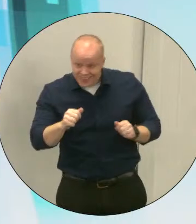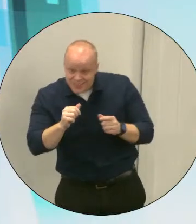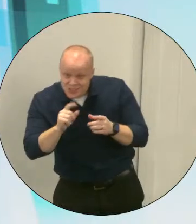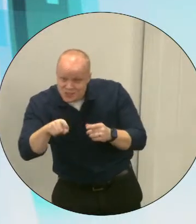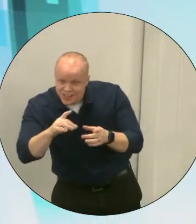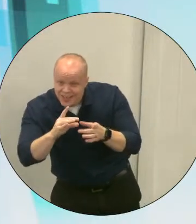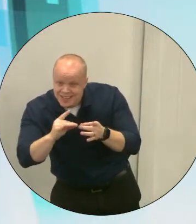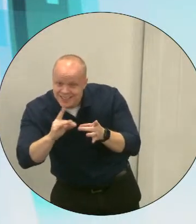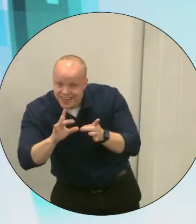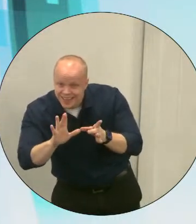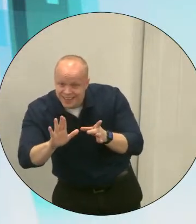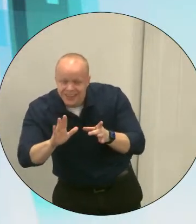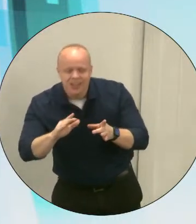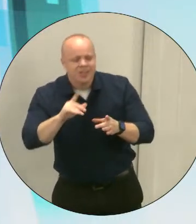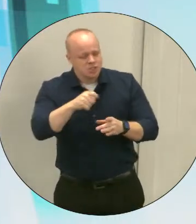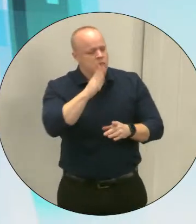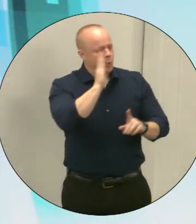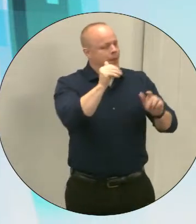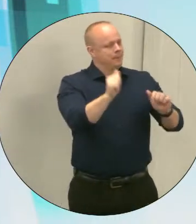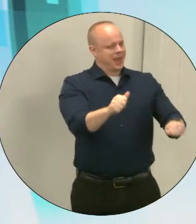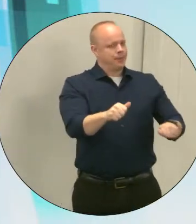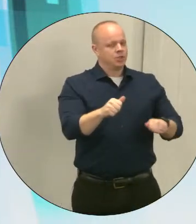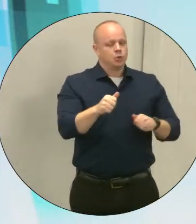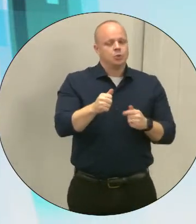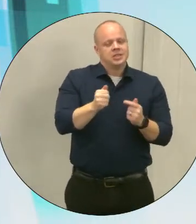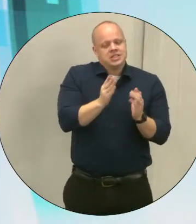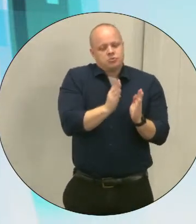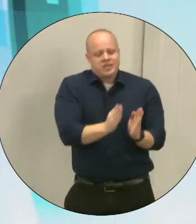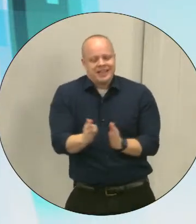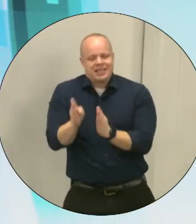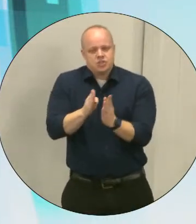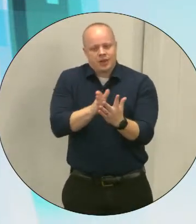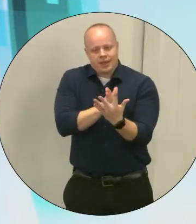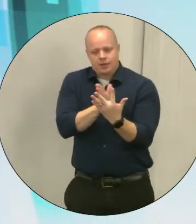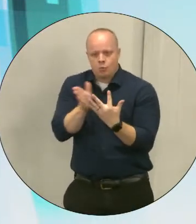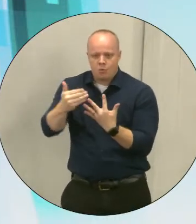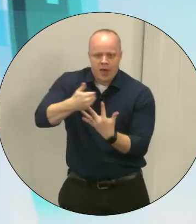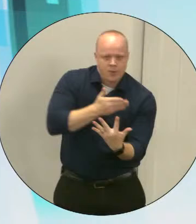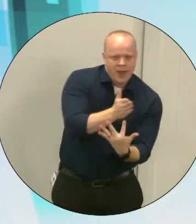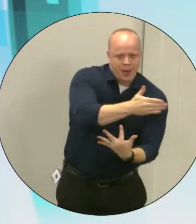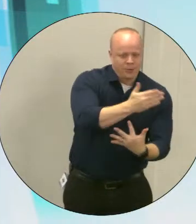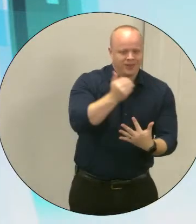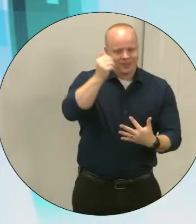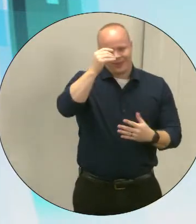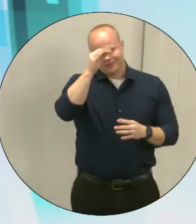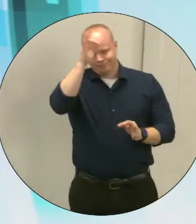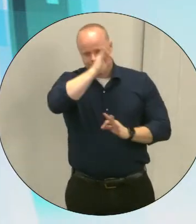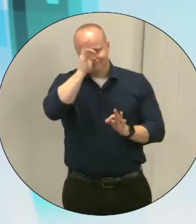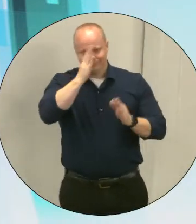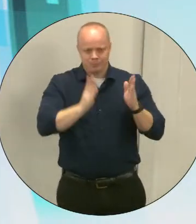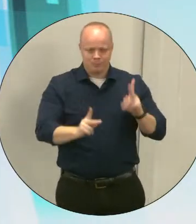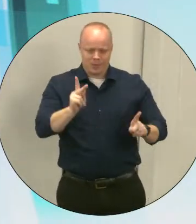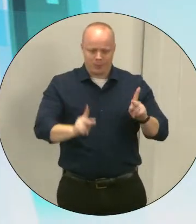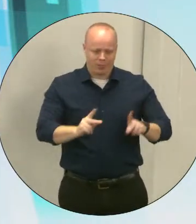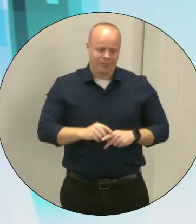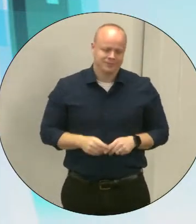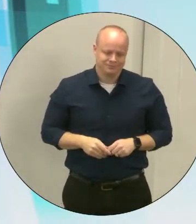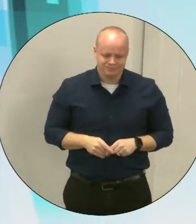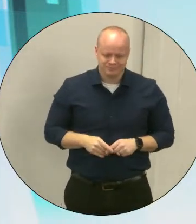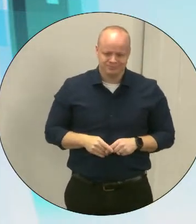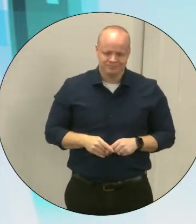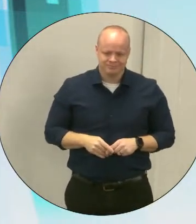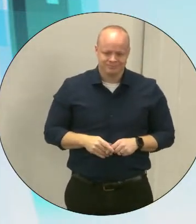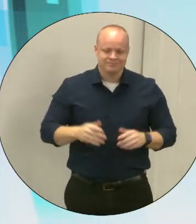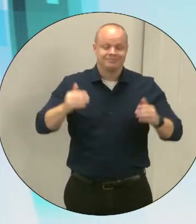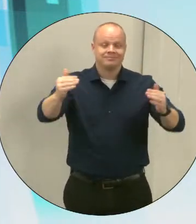it? She'll be able to strategically walk around the dummies. Thank you. Ms.